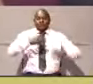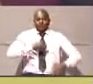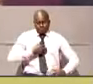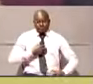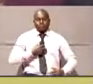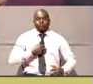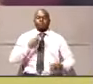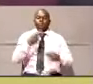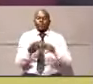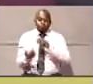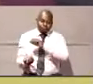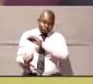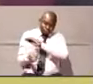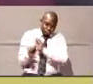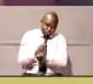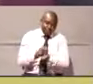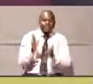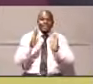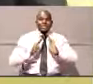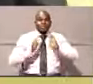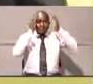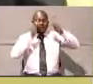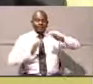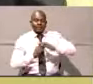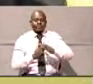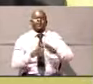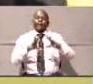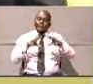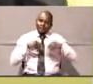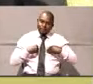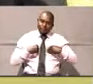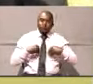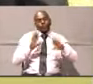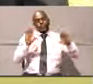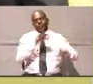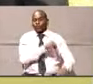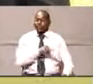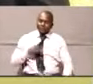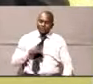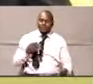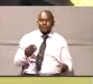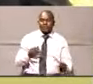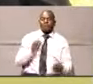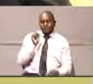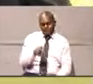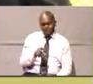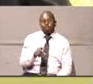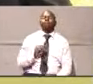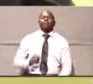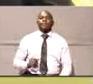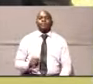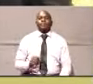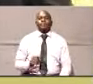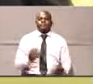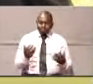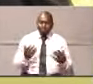you become the archbishop. So I may acknowledge your nomination or turn it down? I think so. Okay. Yeah. Mm-hmm. I think